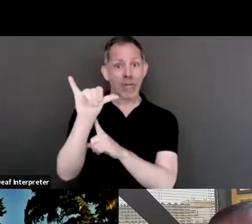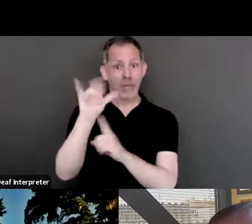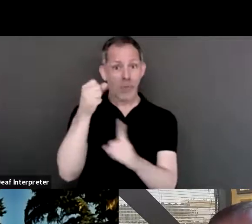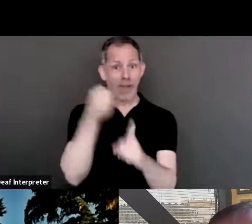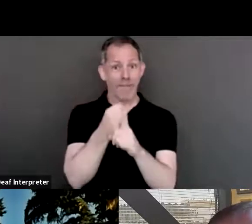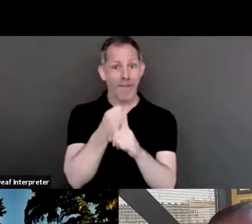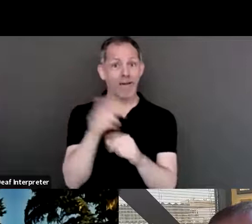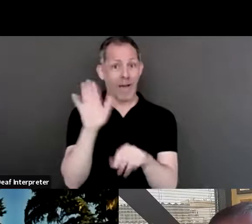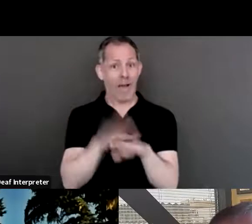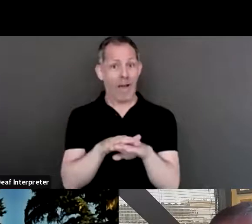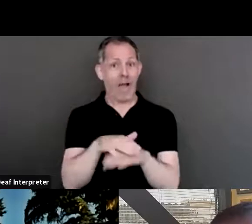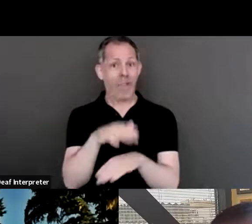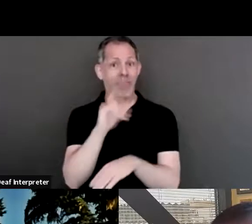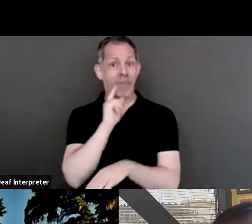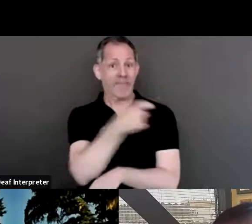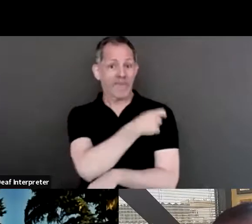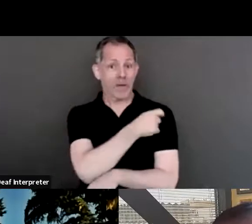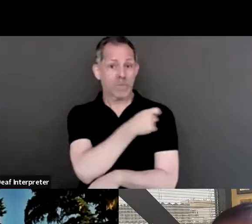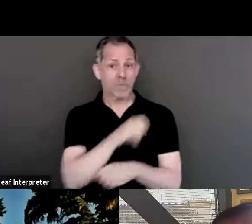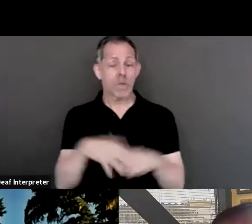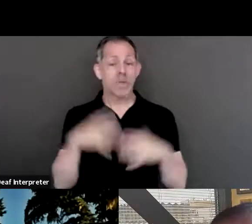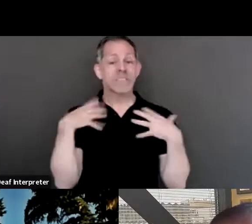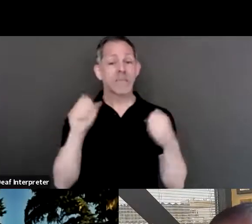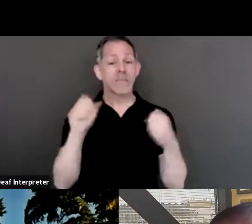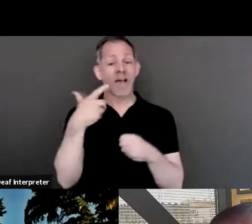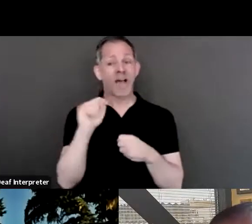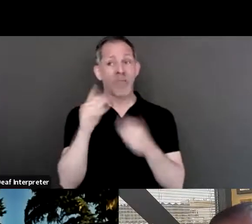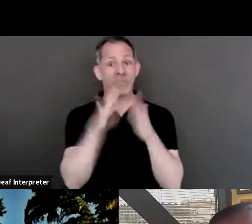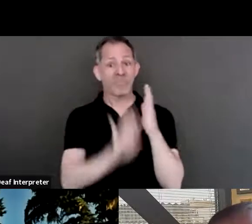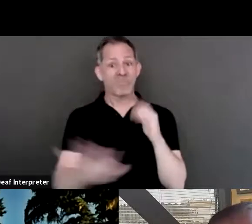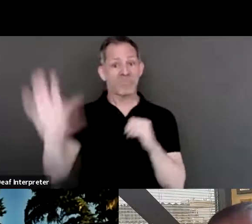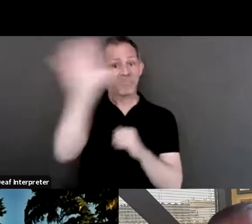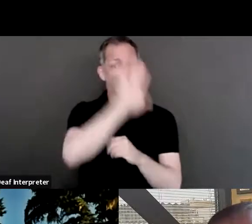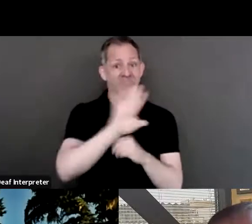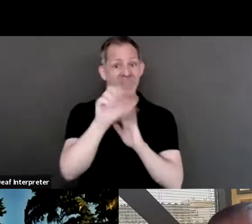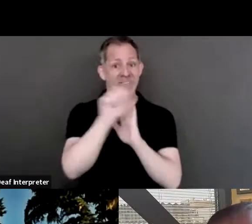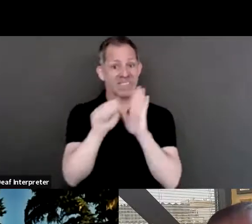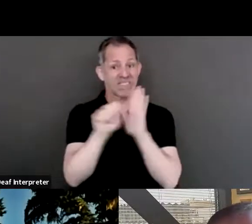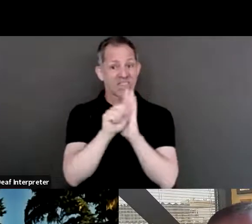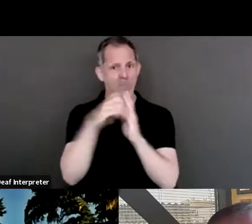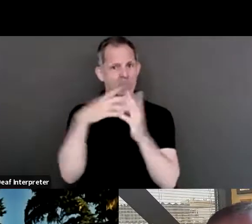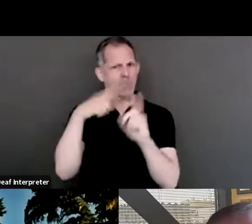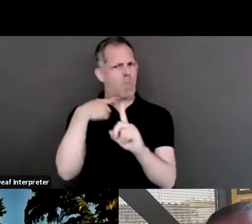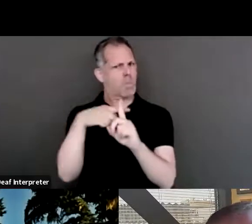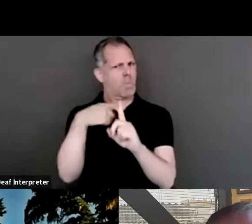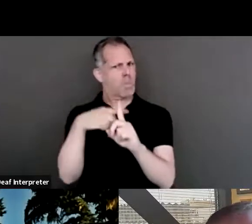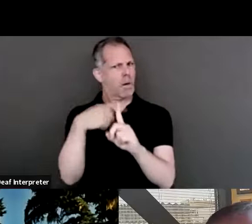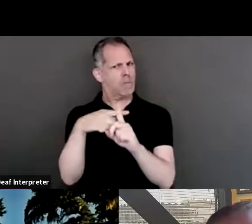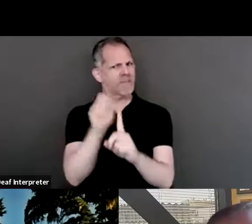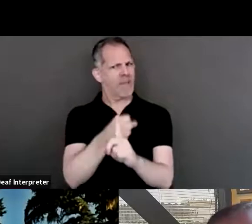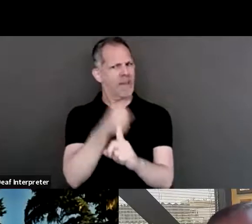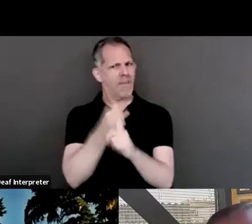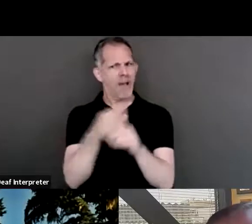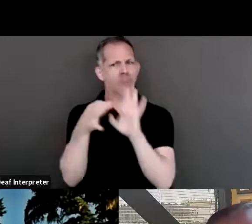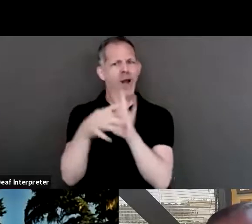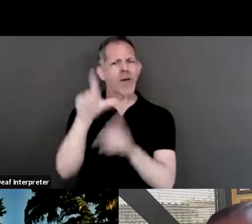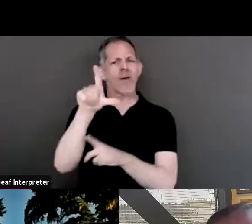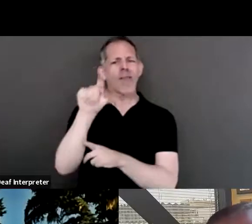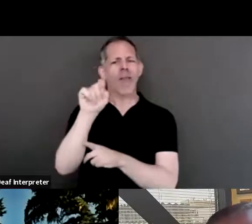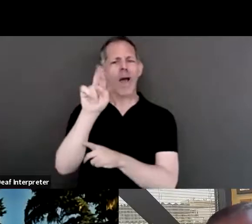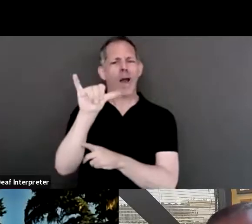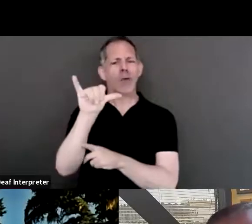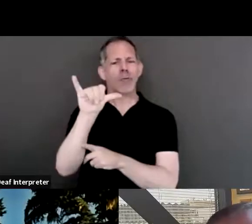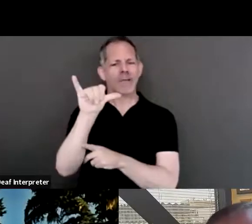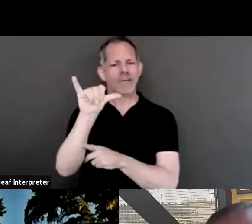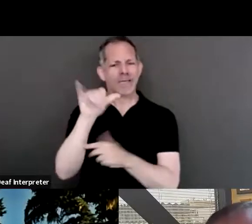saying statewide that there has been a positive impact. Why do you think the incentive isn't causing people in Snohomish County to get the shot? Is there a